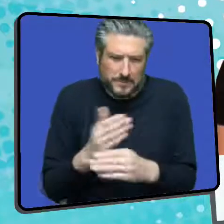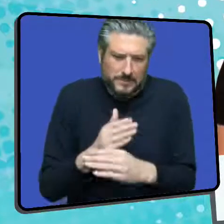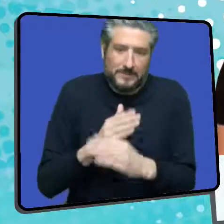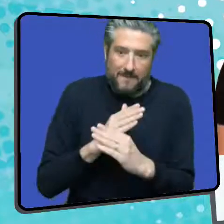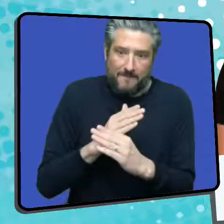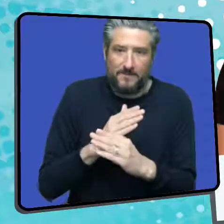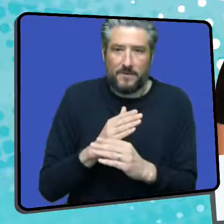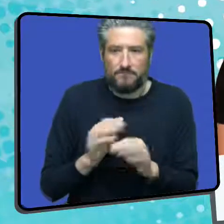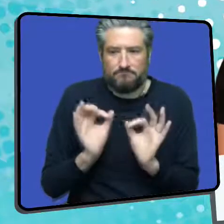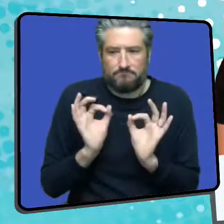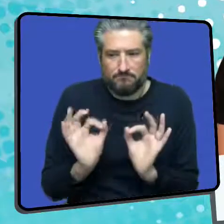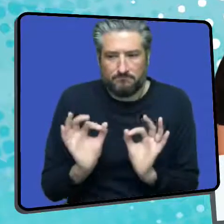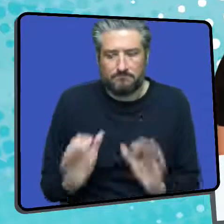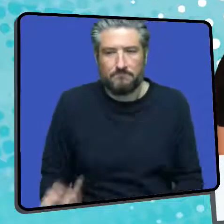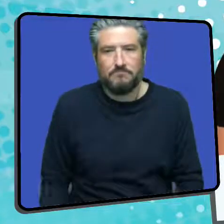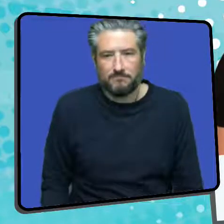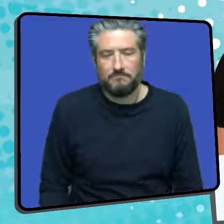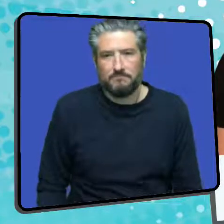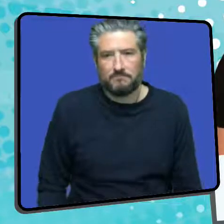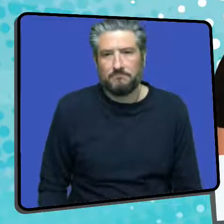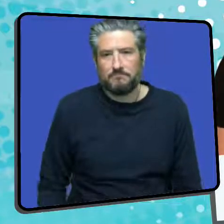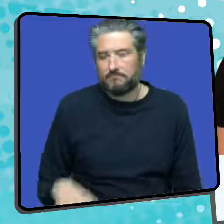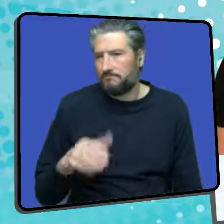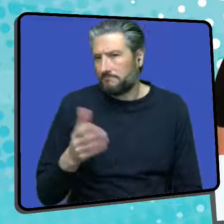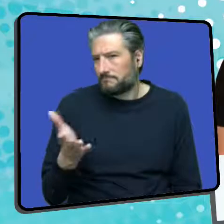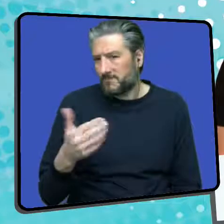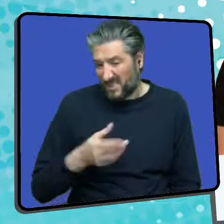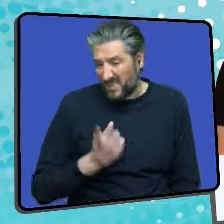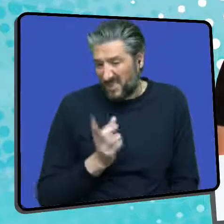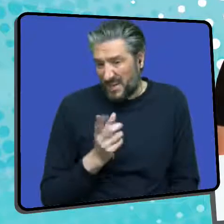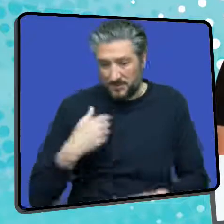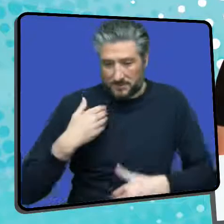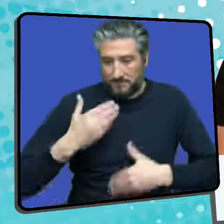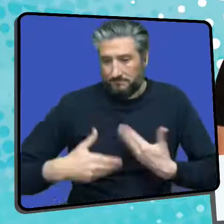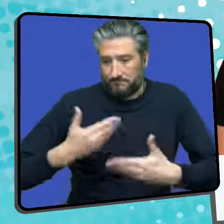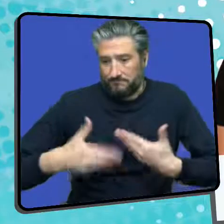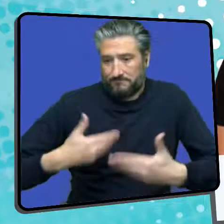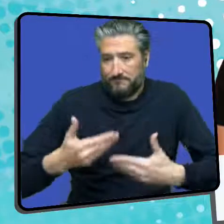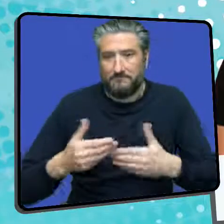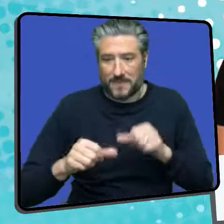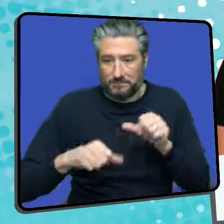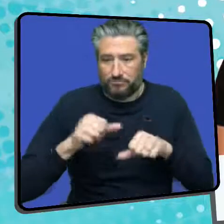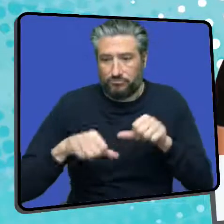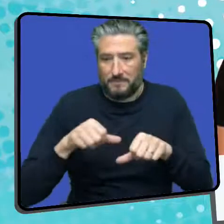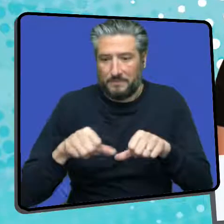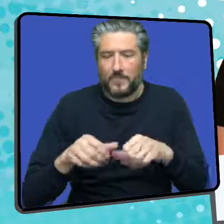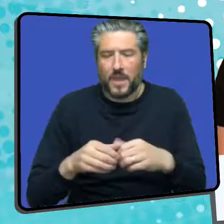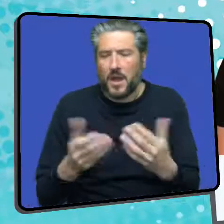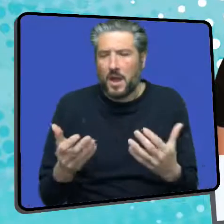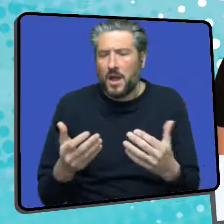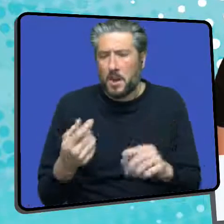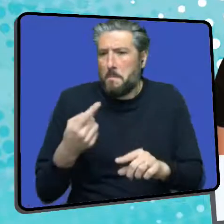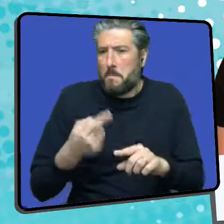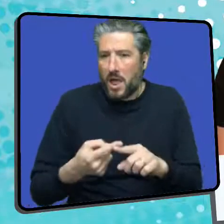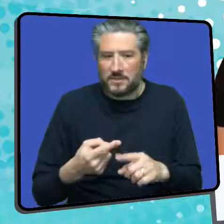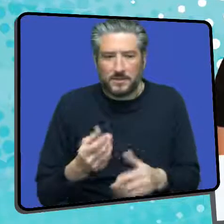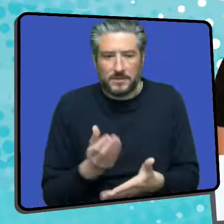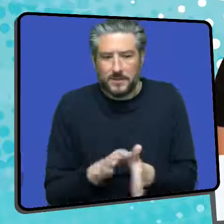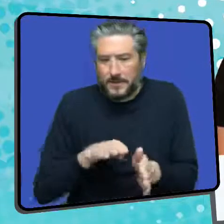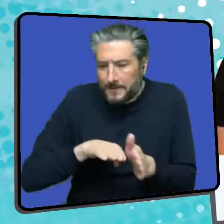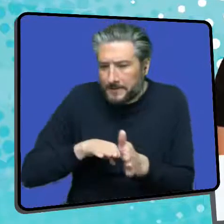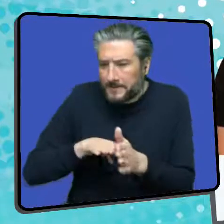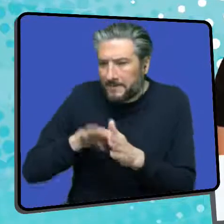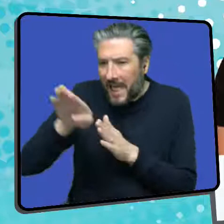But yeah, that's how we do that currently. And it's embedded in our development process too. We have a whole guidance document